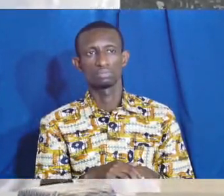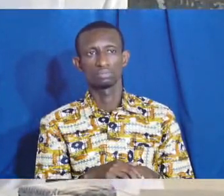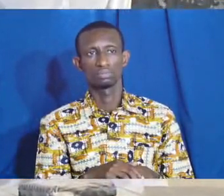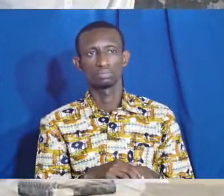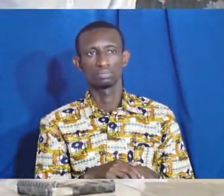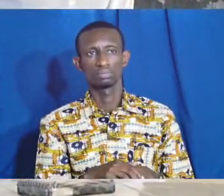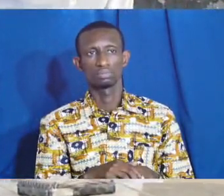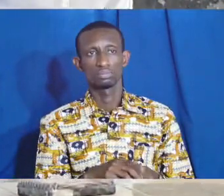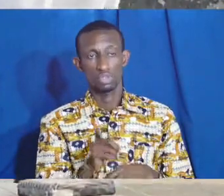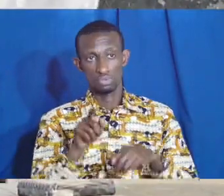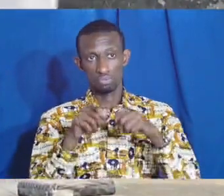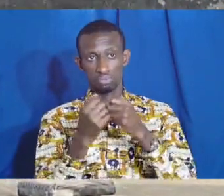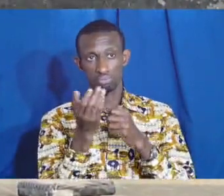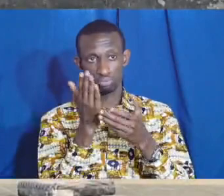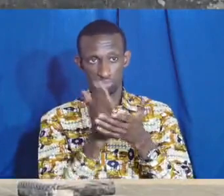down